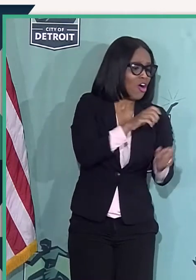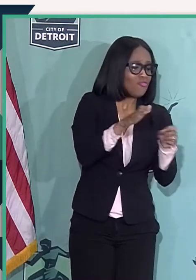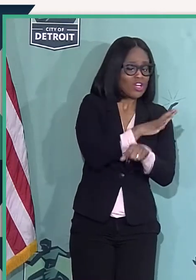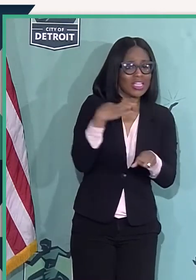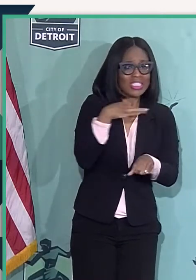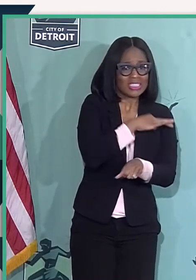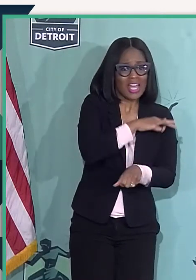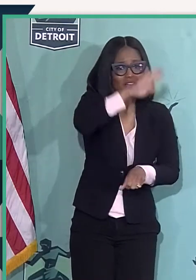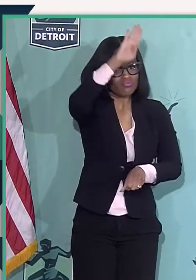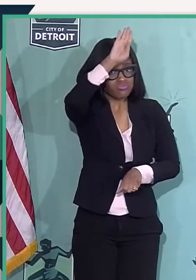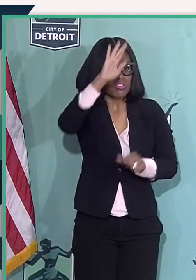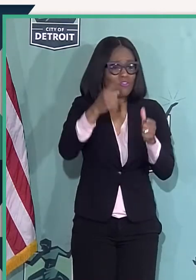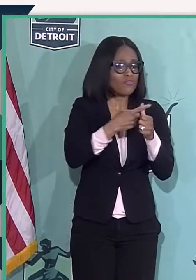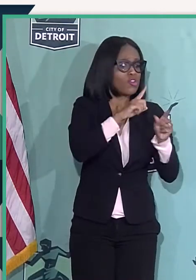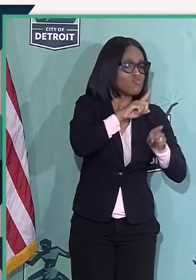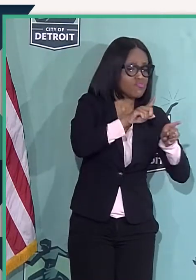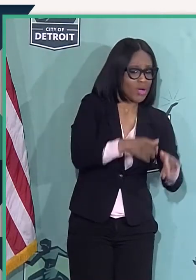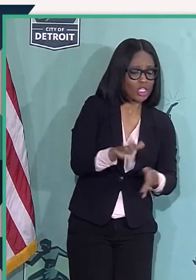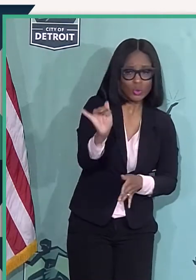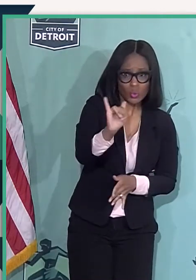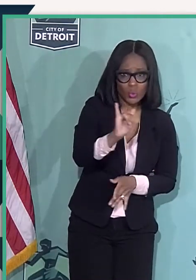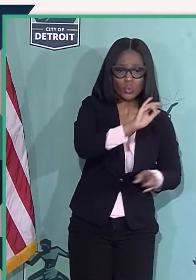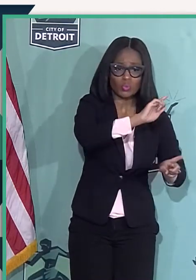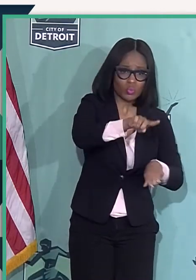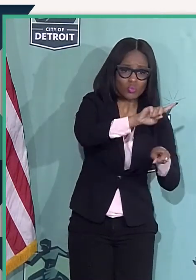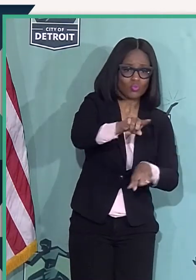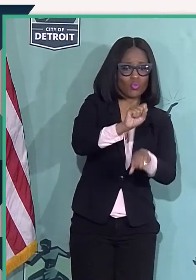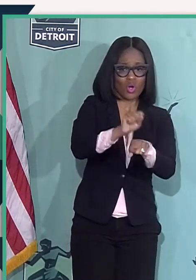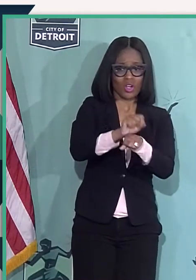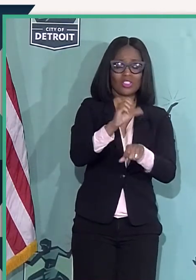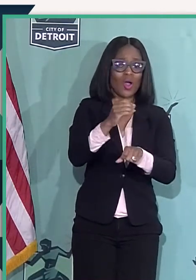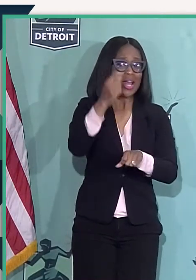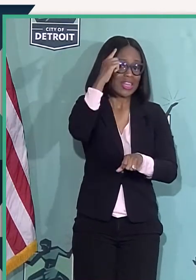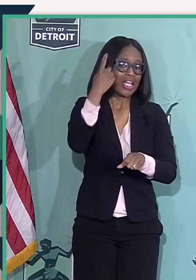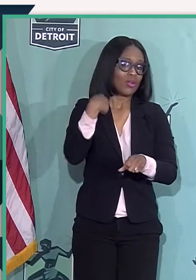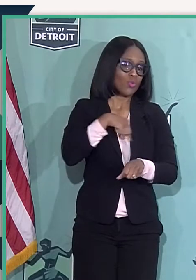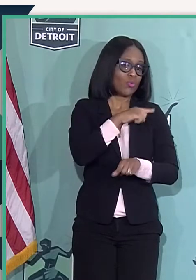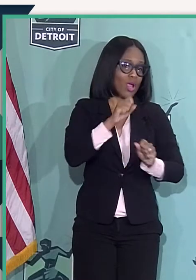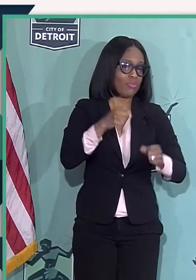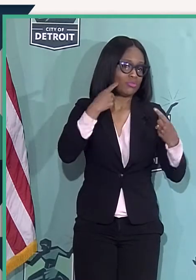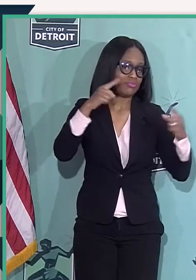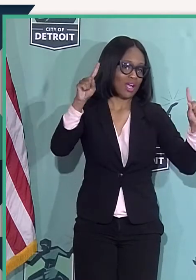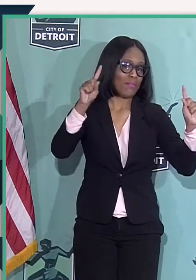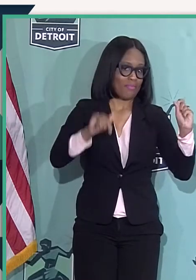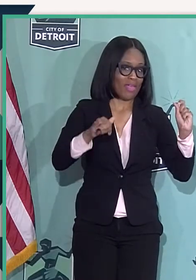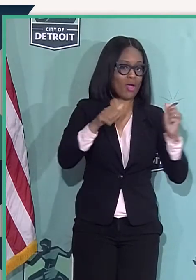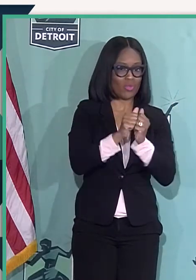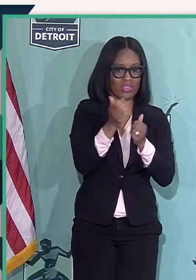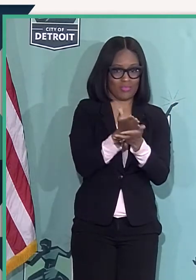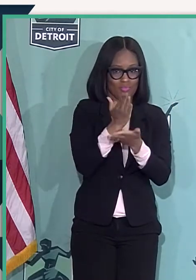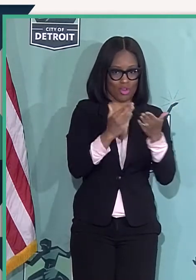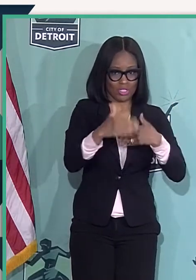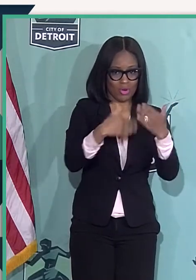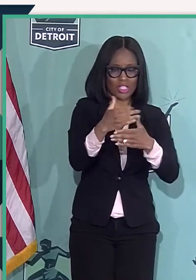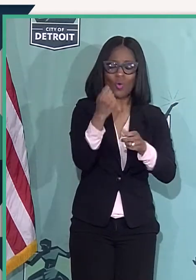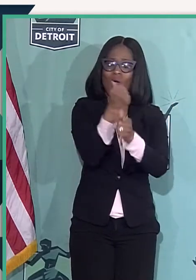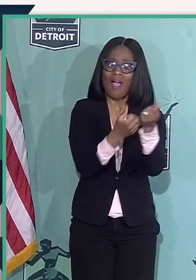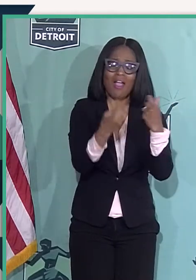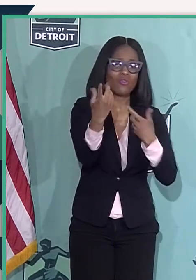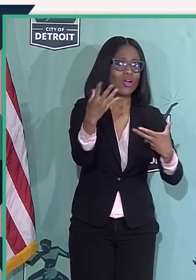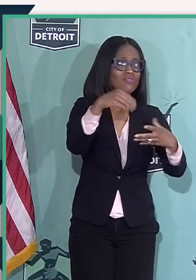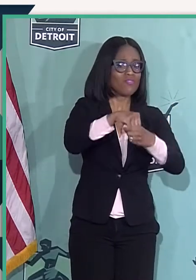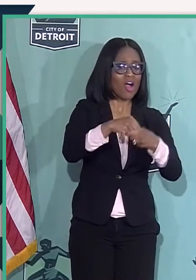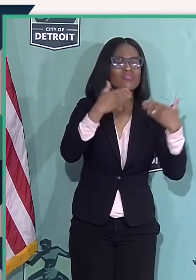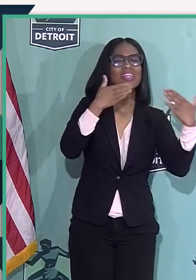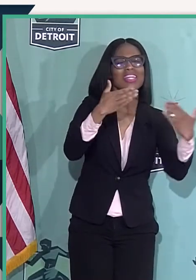be there. And I think that we were able to accomplish that in this budget process. So to all that were involved, thank you. And to all that may